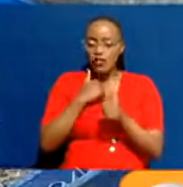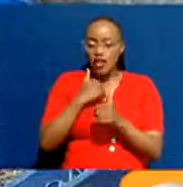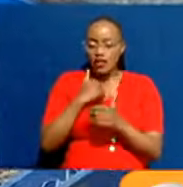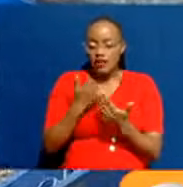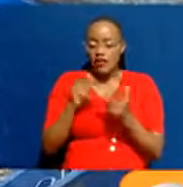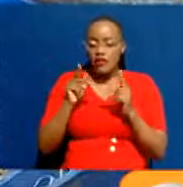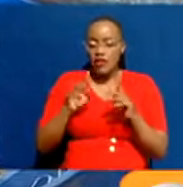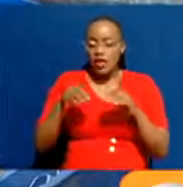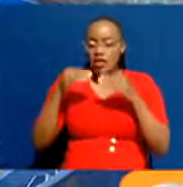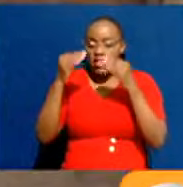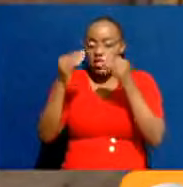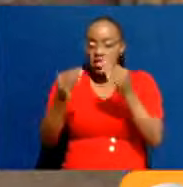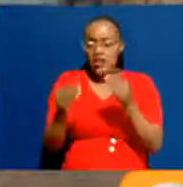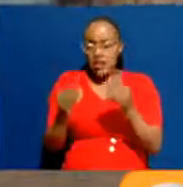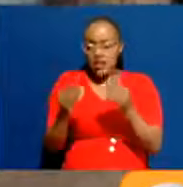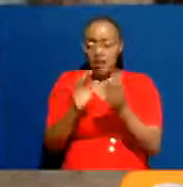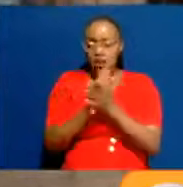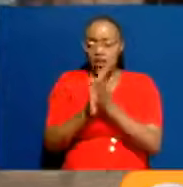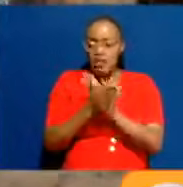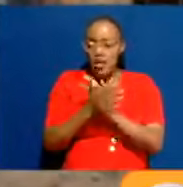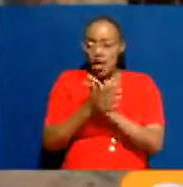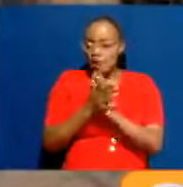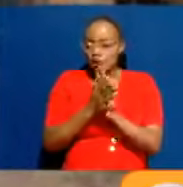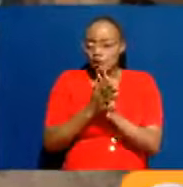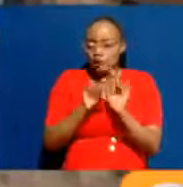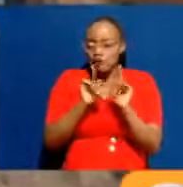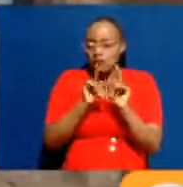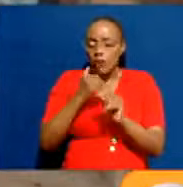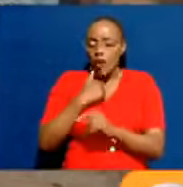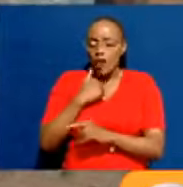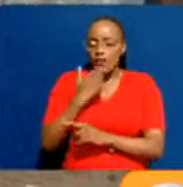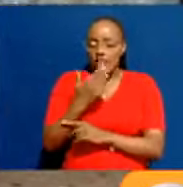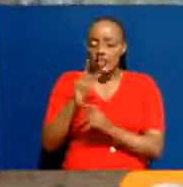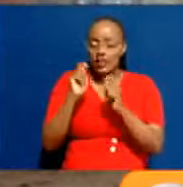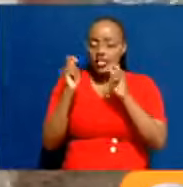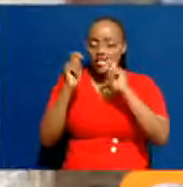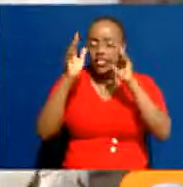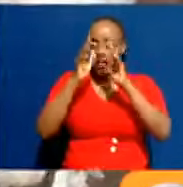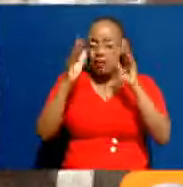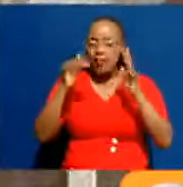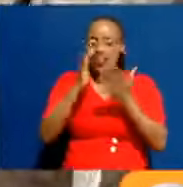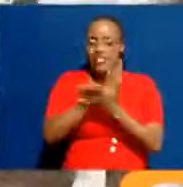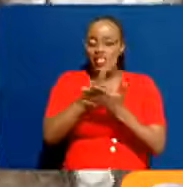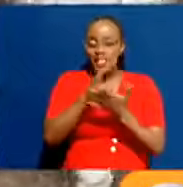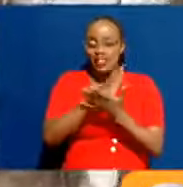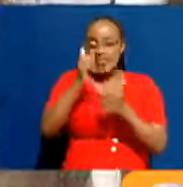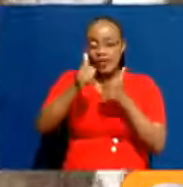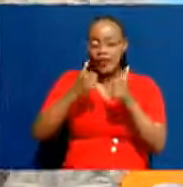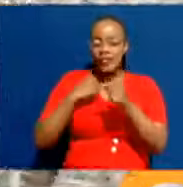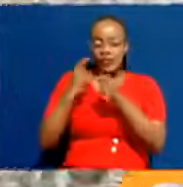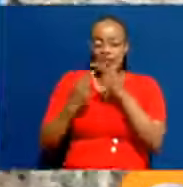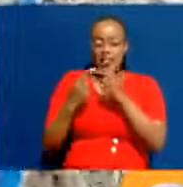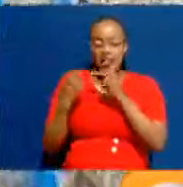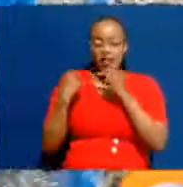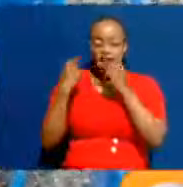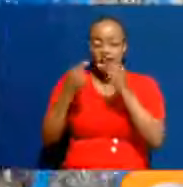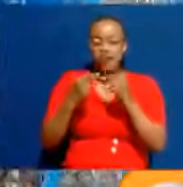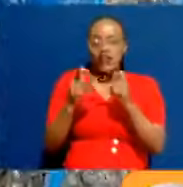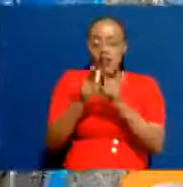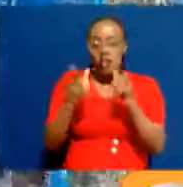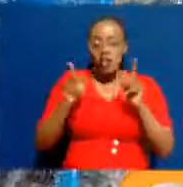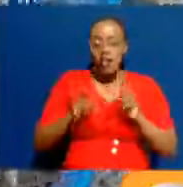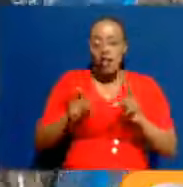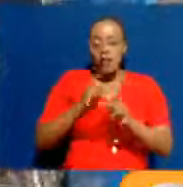or fattened up. The new technology is expected to be a game changer in the sector that has for years seen pastoralists